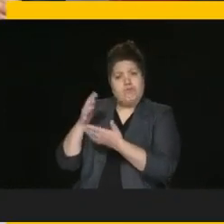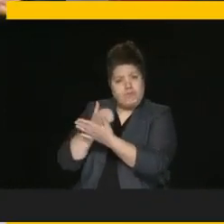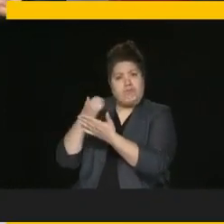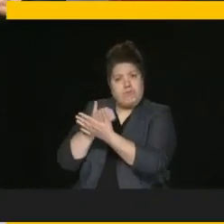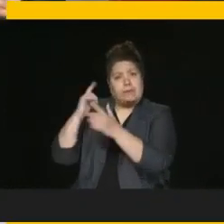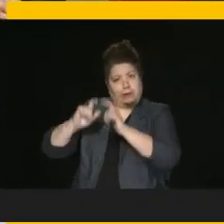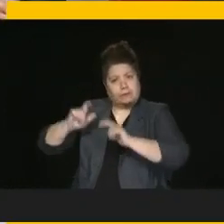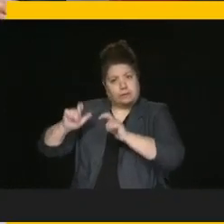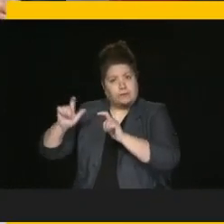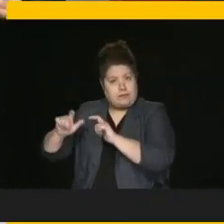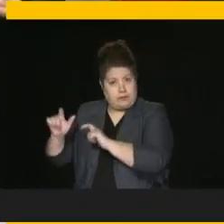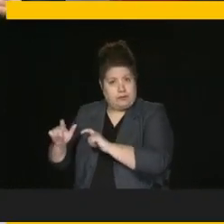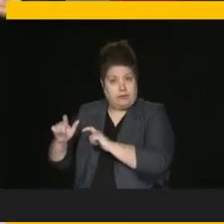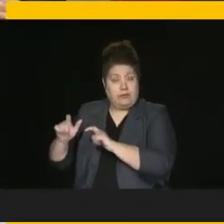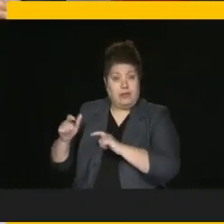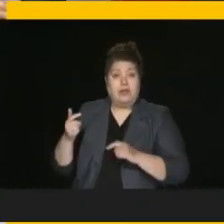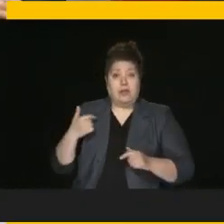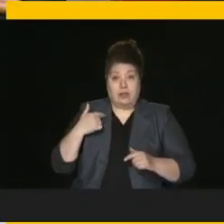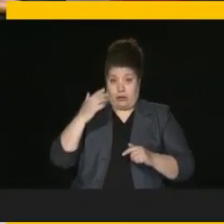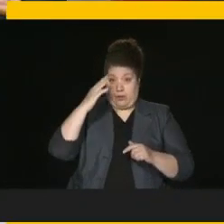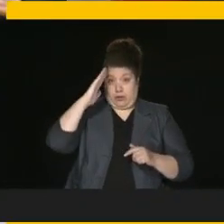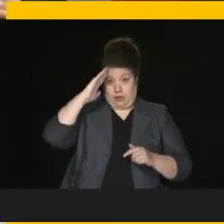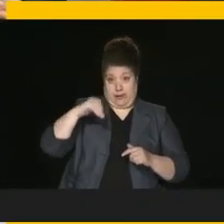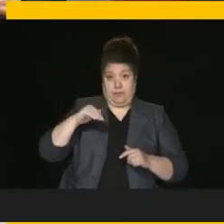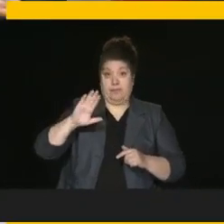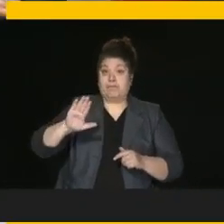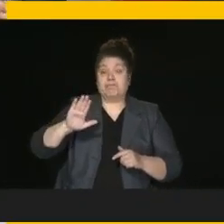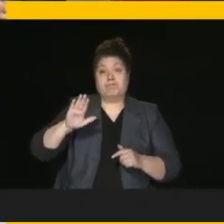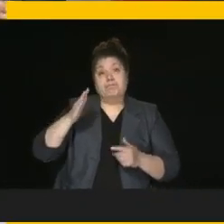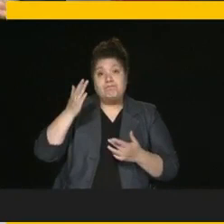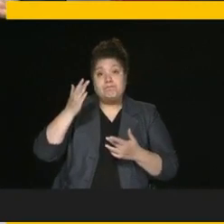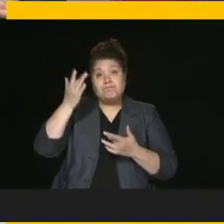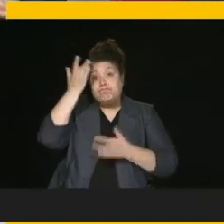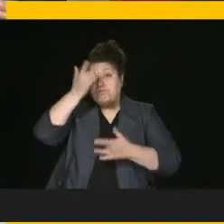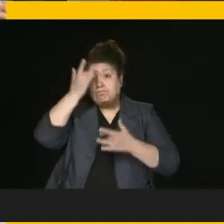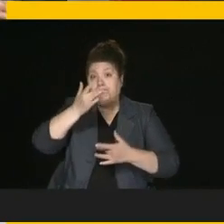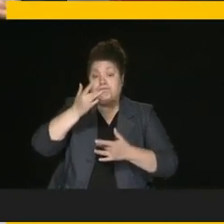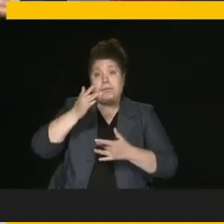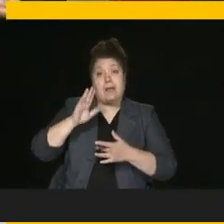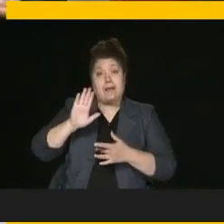with epidemiological curves,